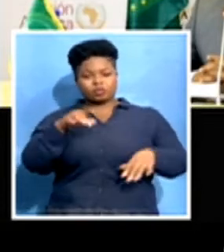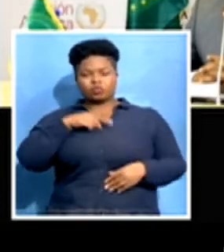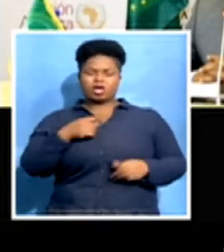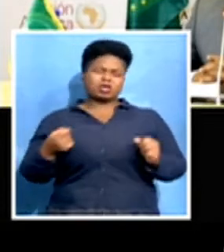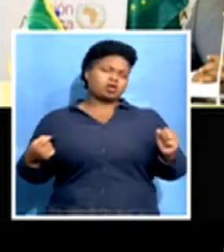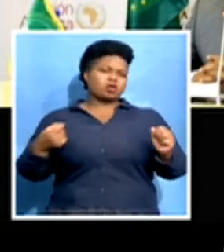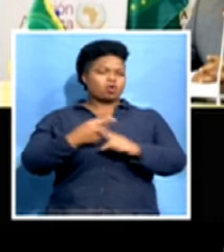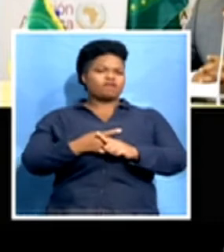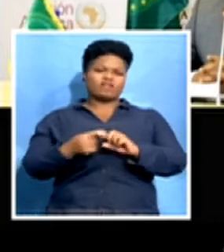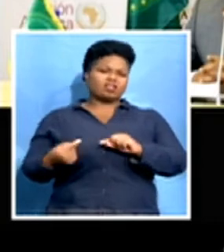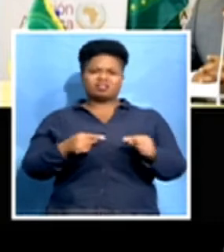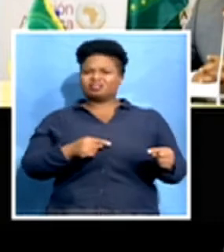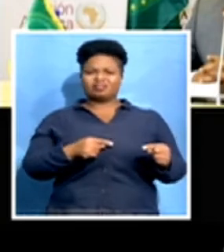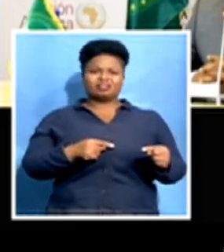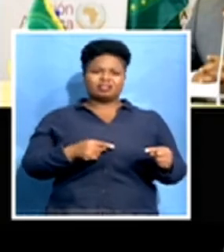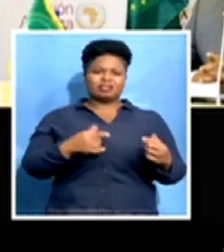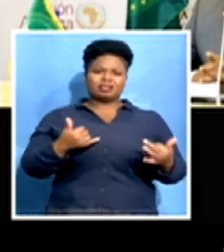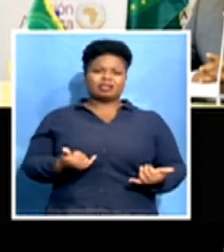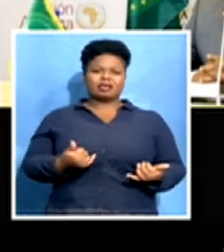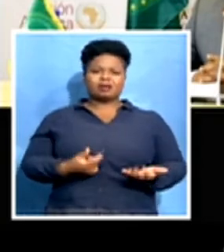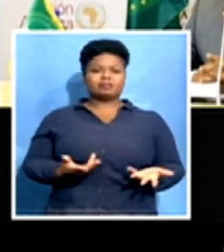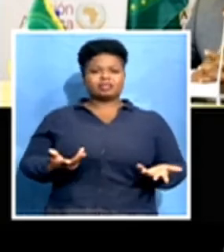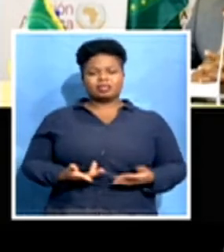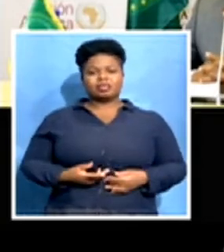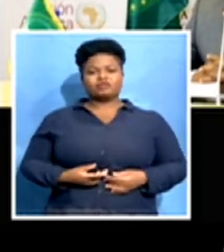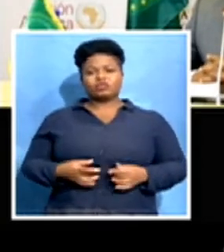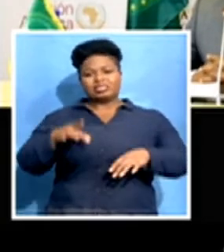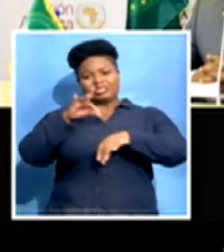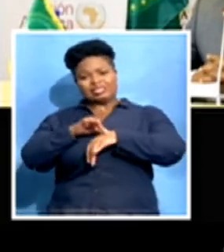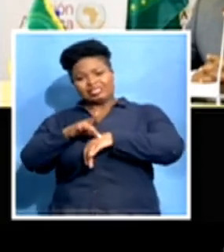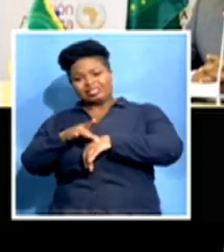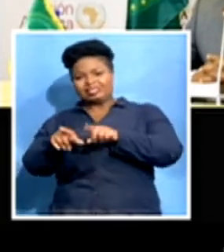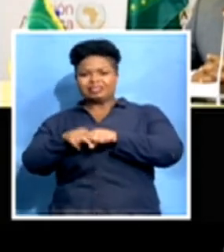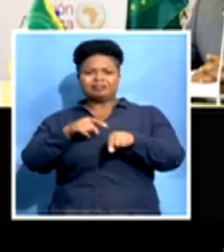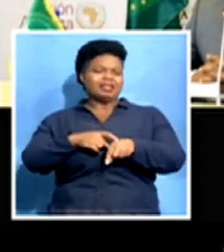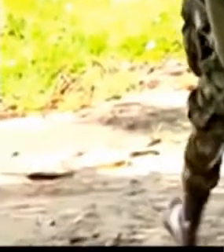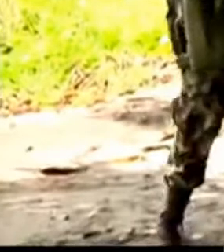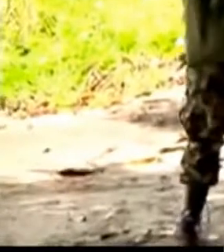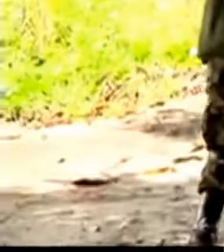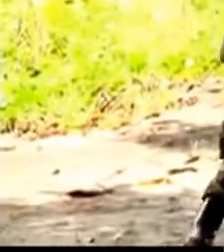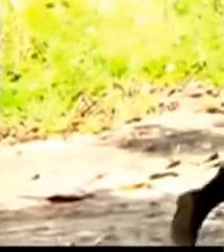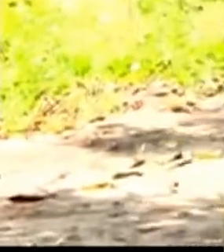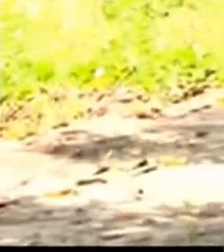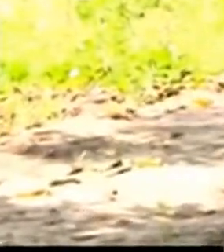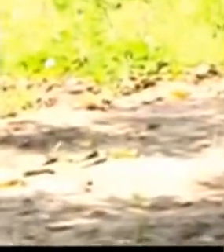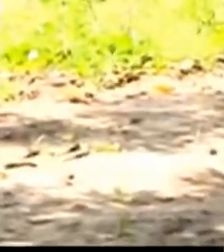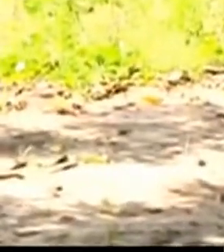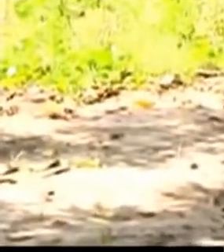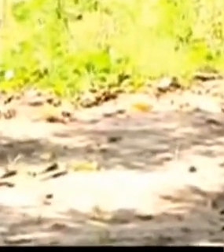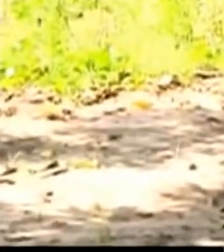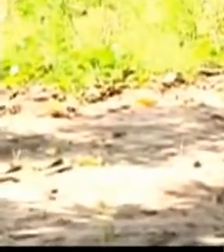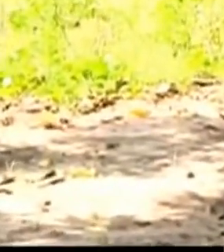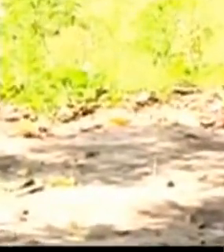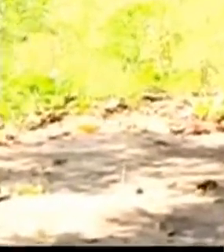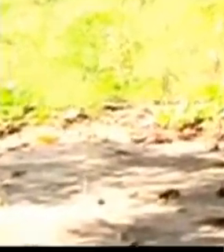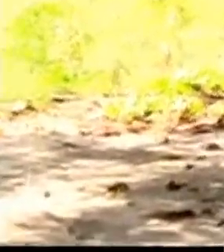the ability to fight a disease. I mean, that is simple stated. So in any area of Africa,